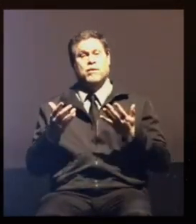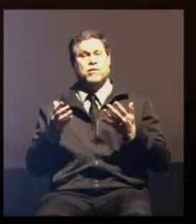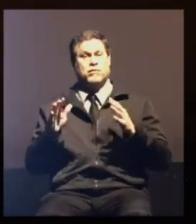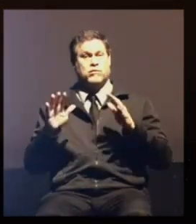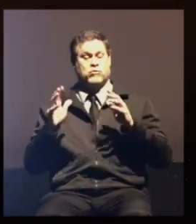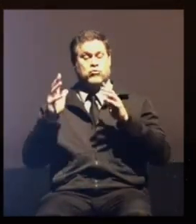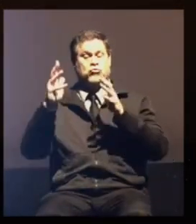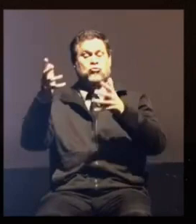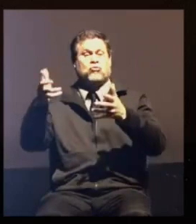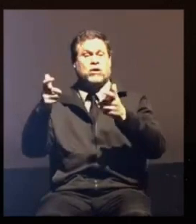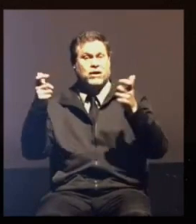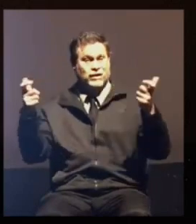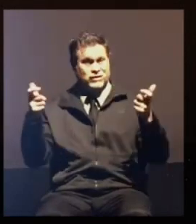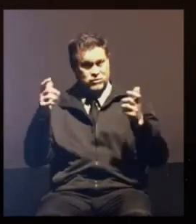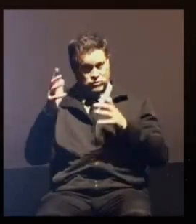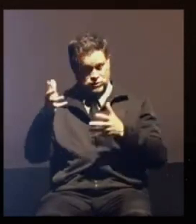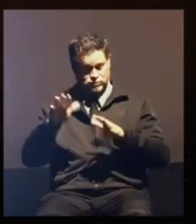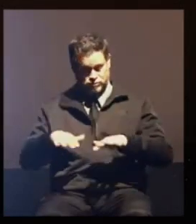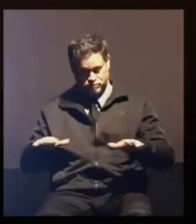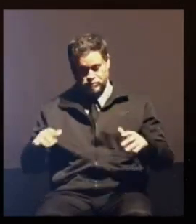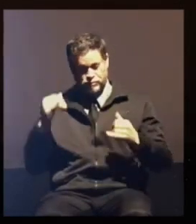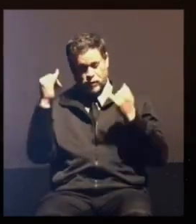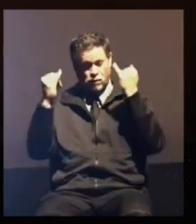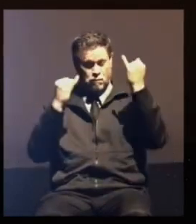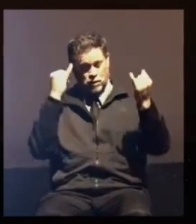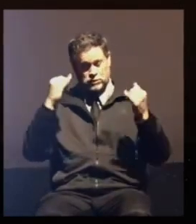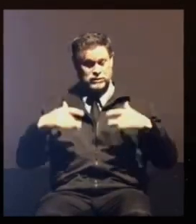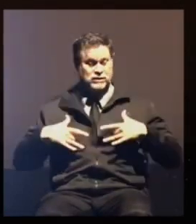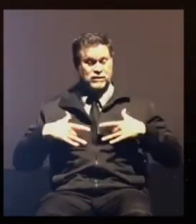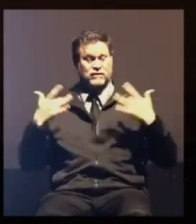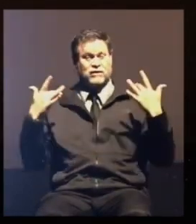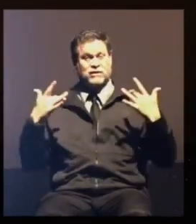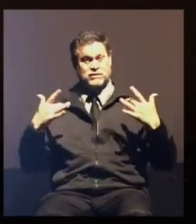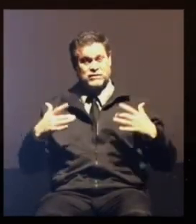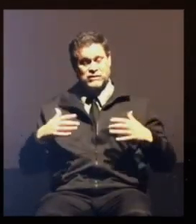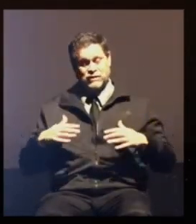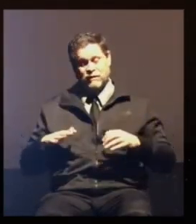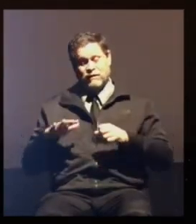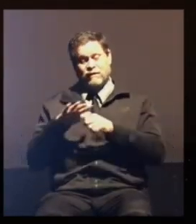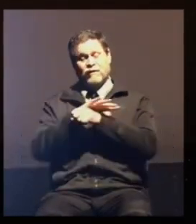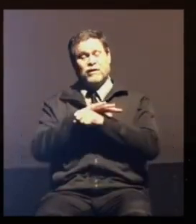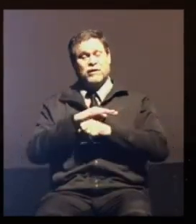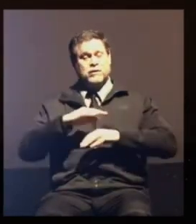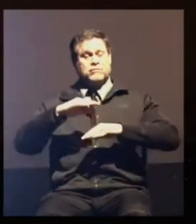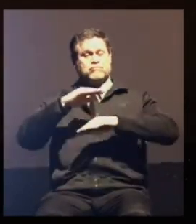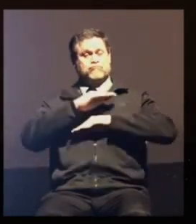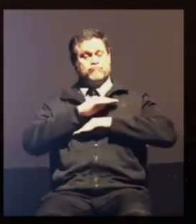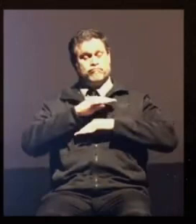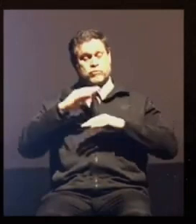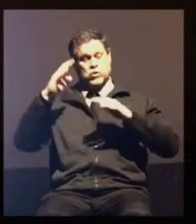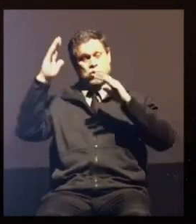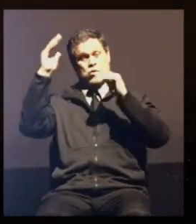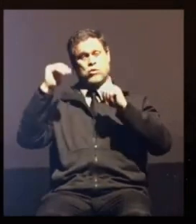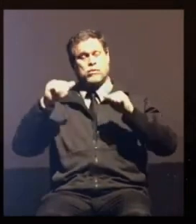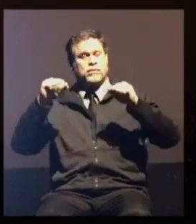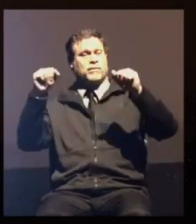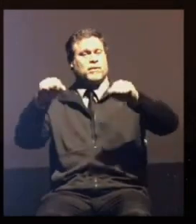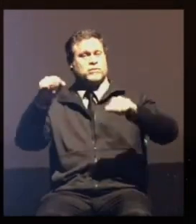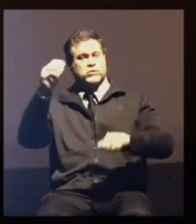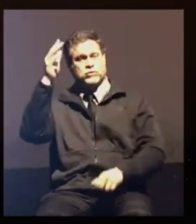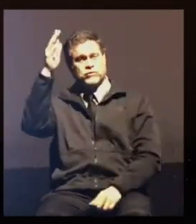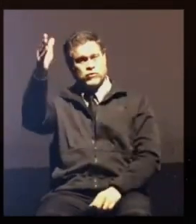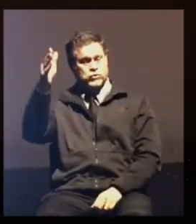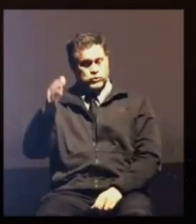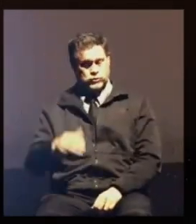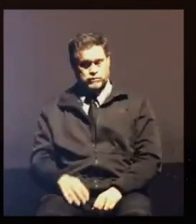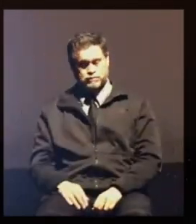great-grandchildren. Imagining such events fills us with hope and possibilities for the future.